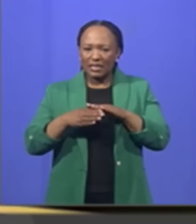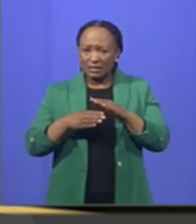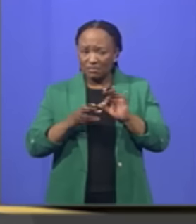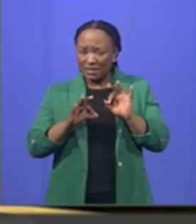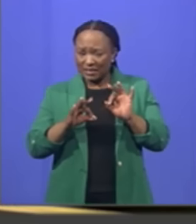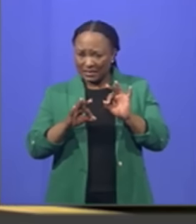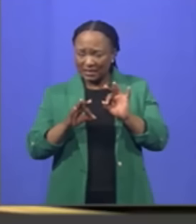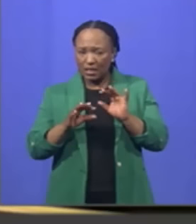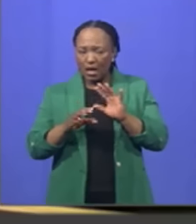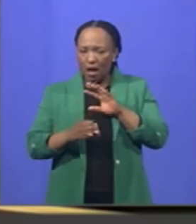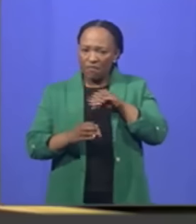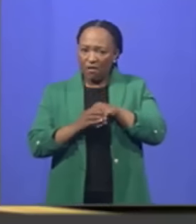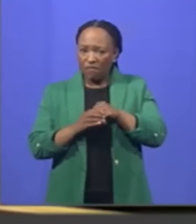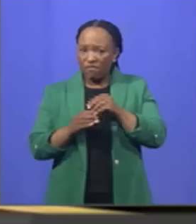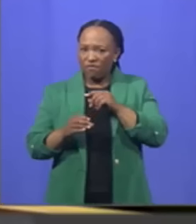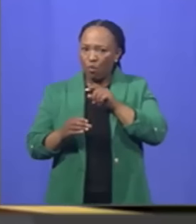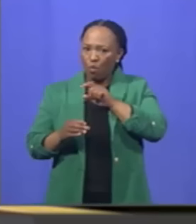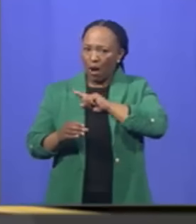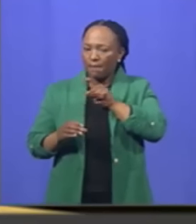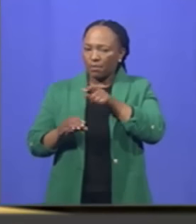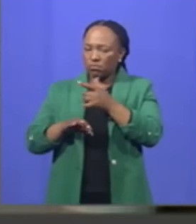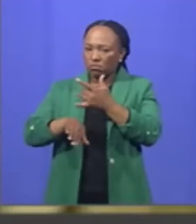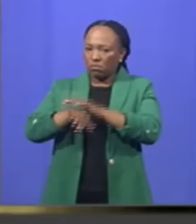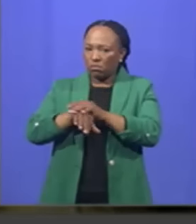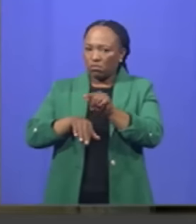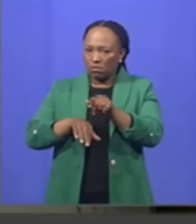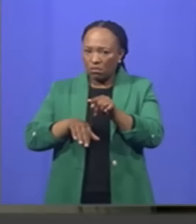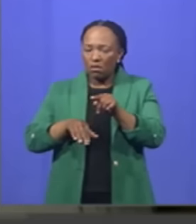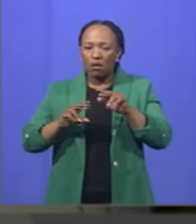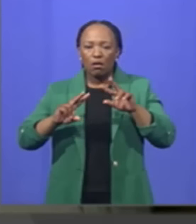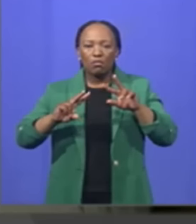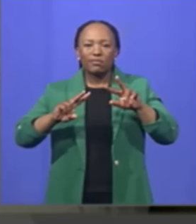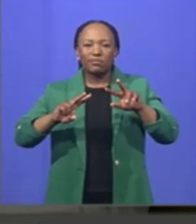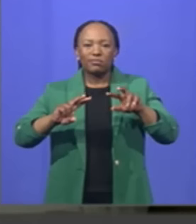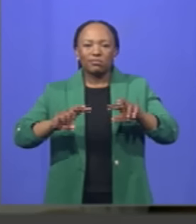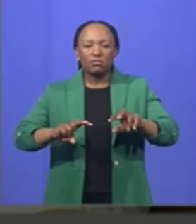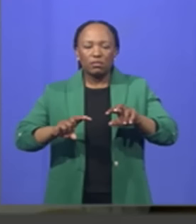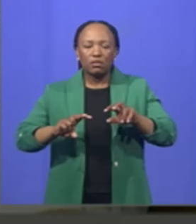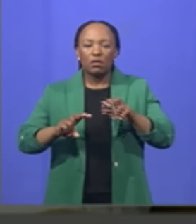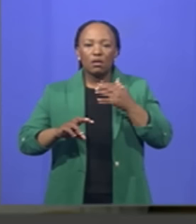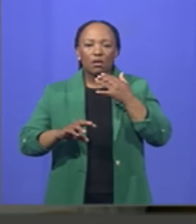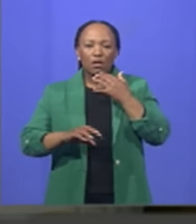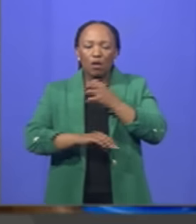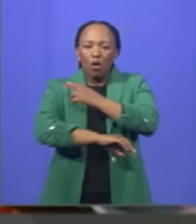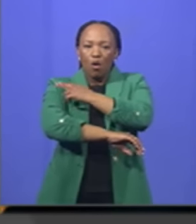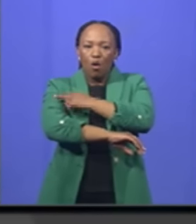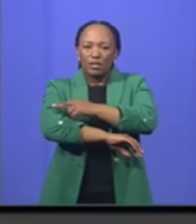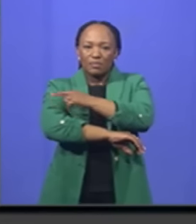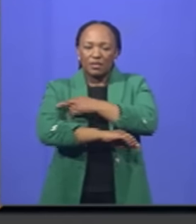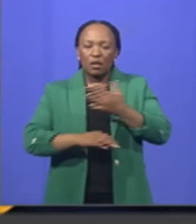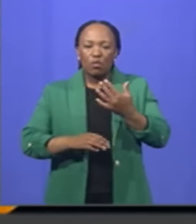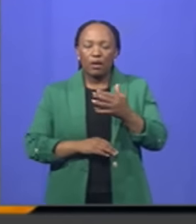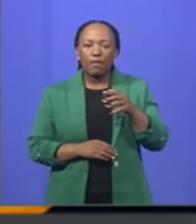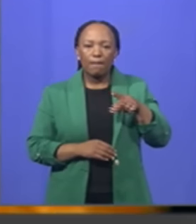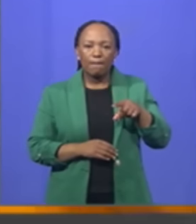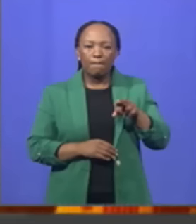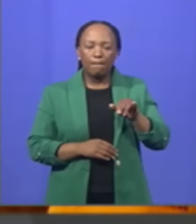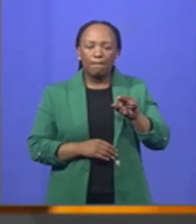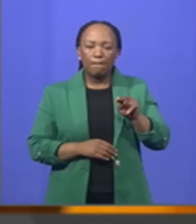ka ba a bile le seabe. Pego e dirilwe ka dinyakišišo ka mahu a maokelo a Prince Mshieni